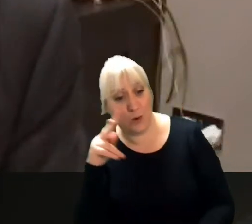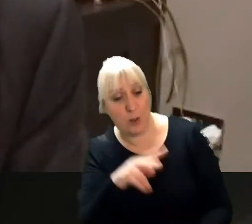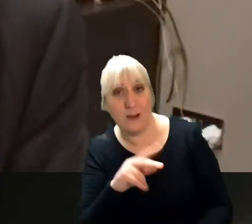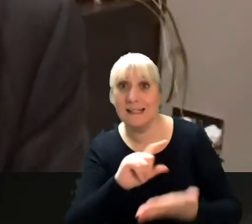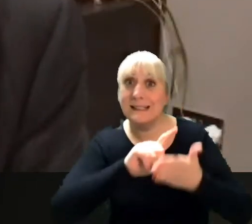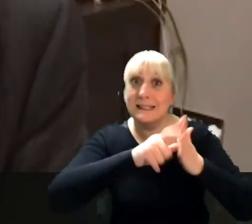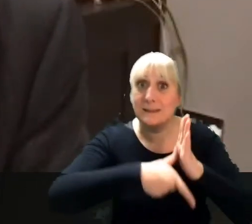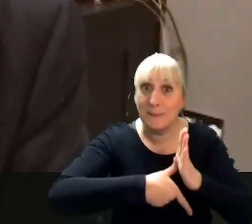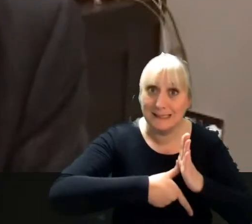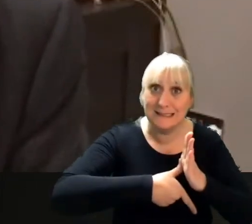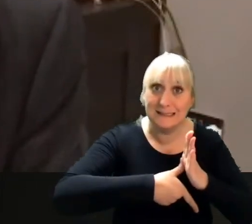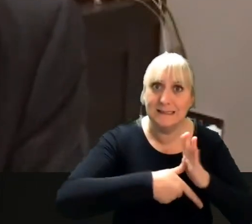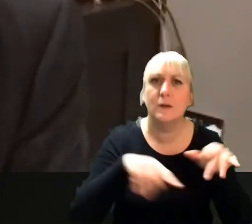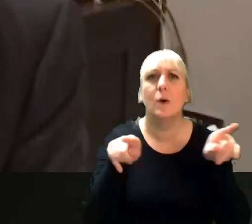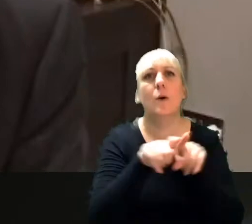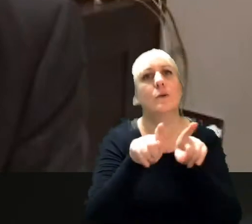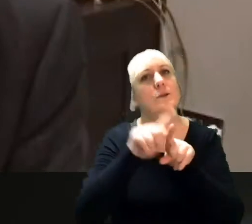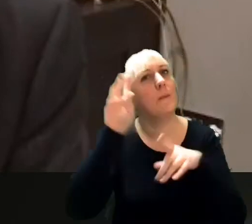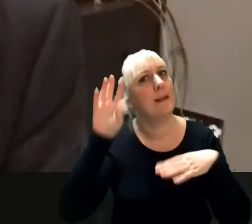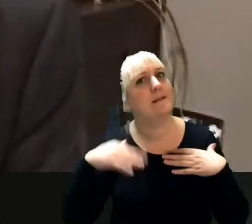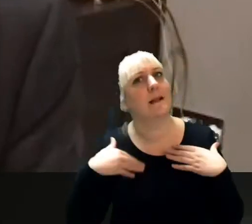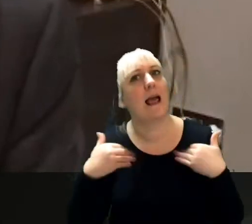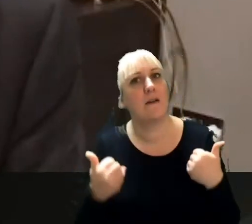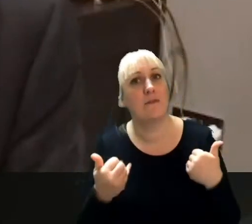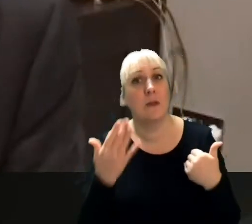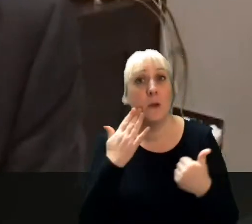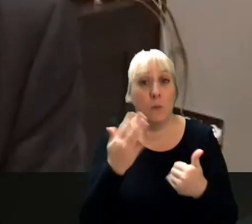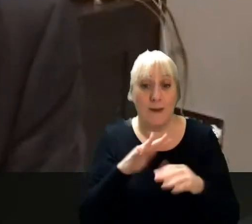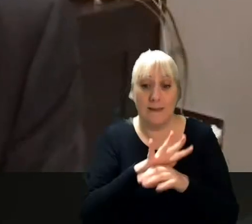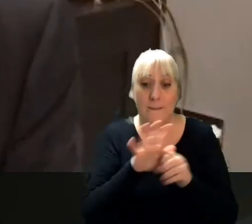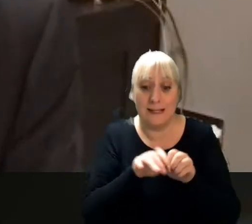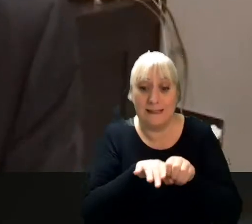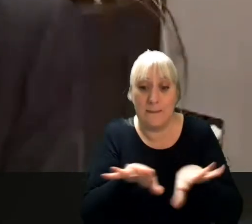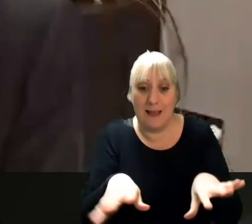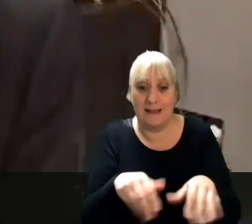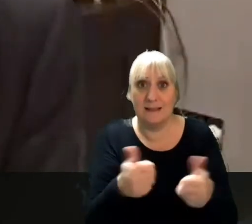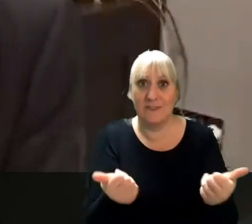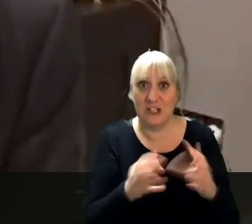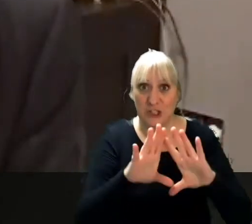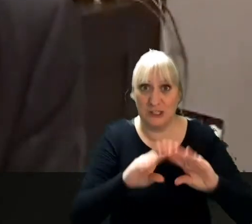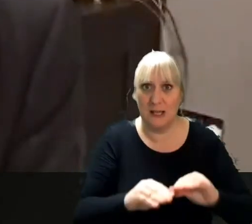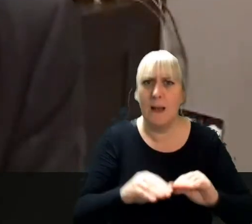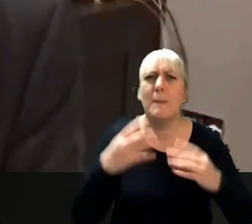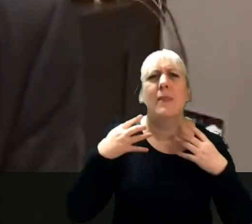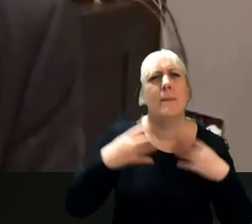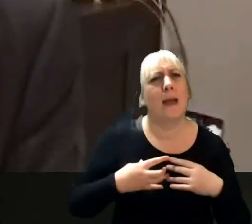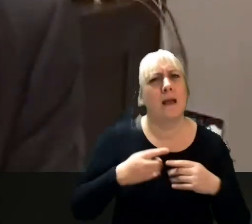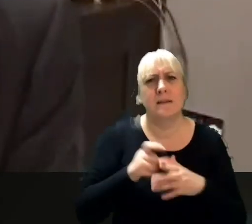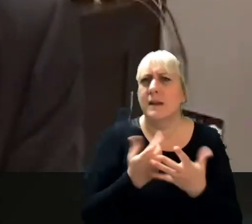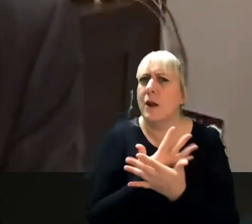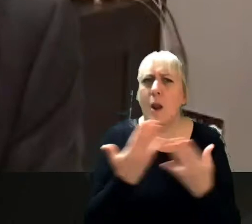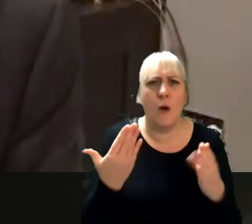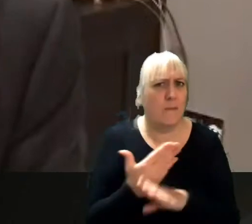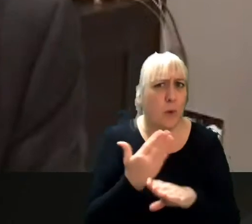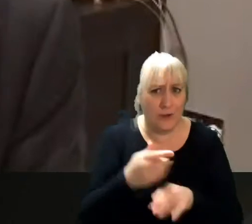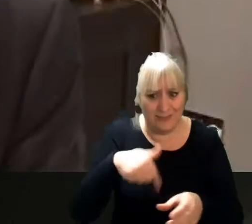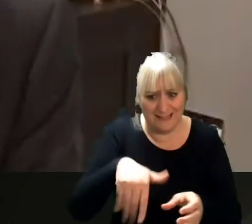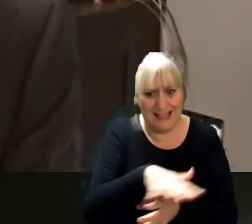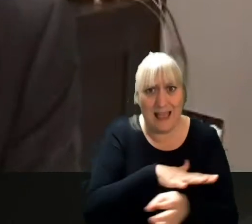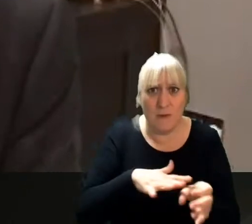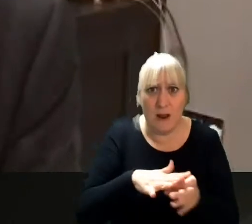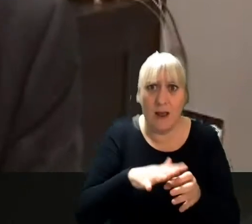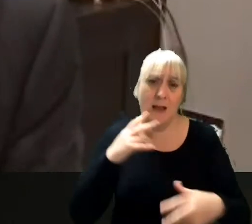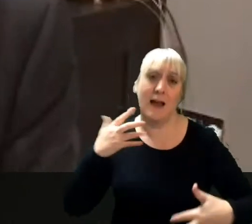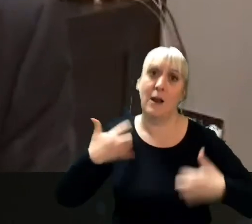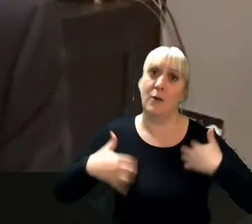the mental health as you come out of the pandemic. But I think this mayor has done a tremendous amount of work in this area, and I look forward to him really